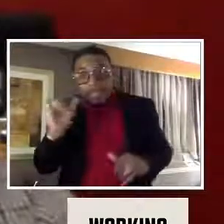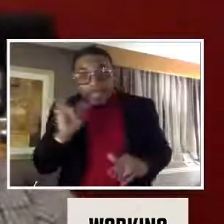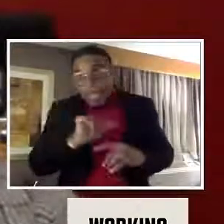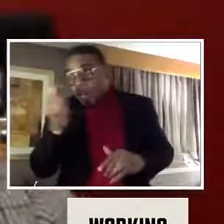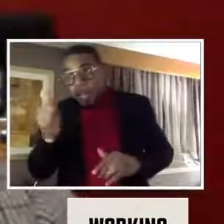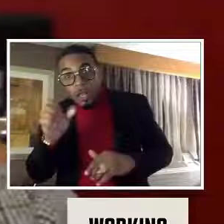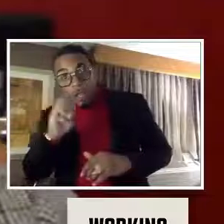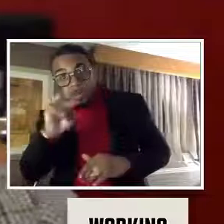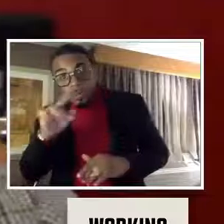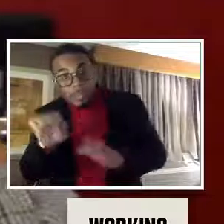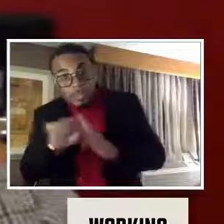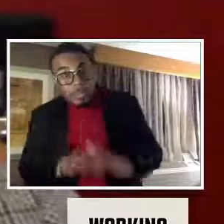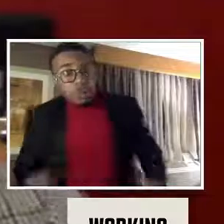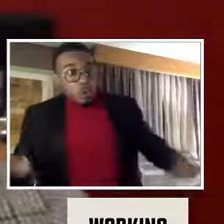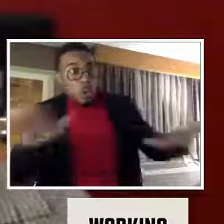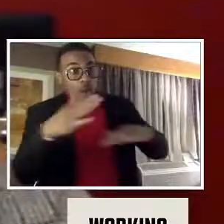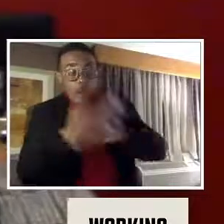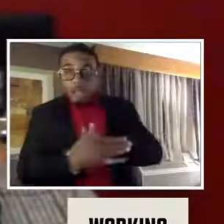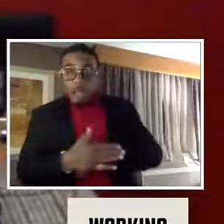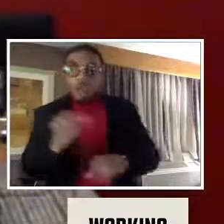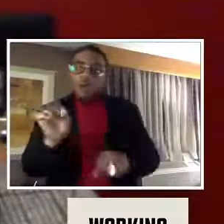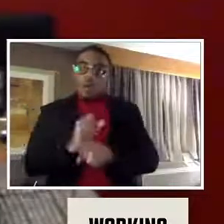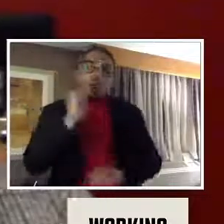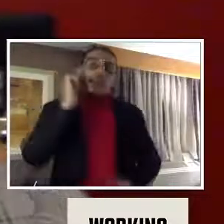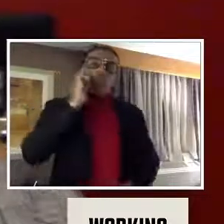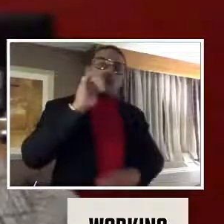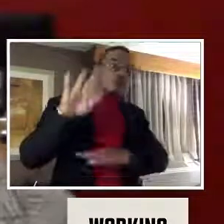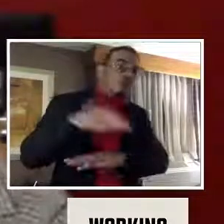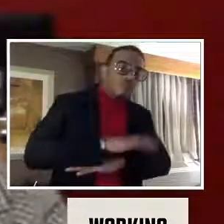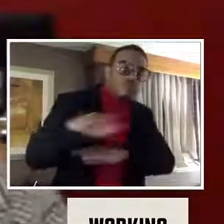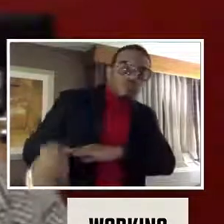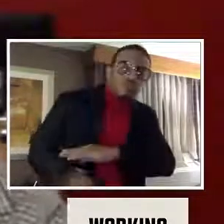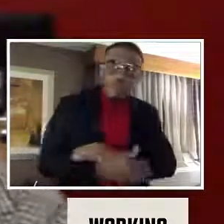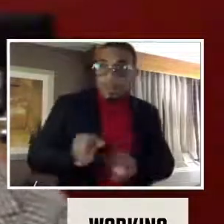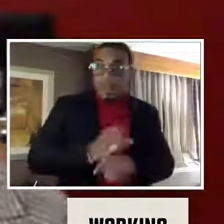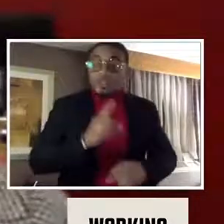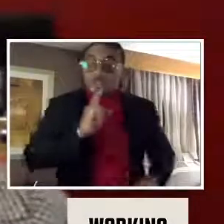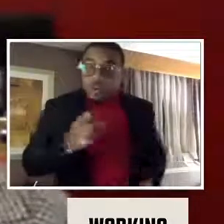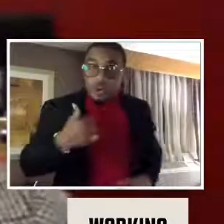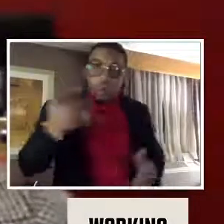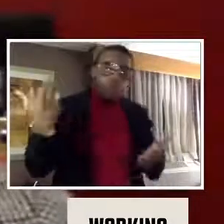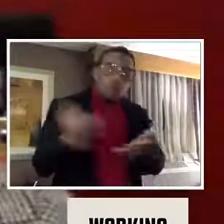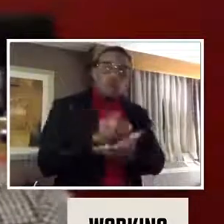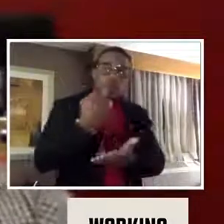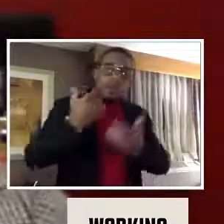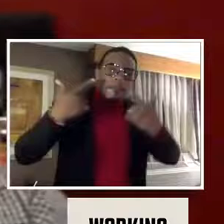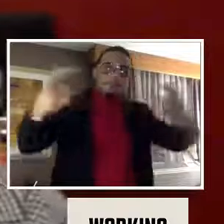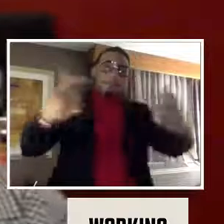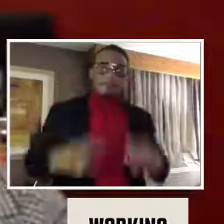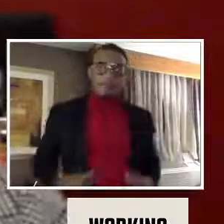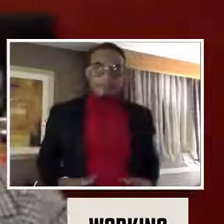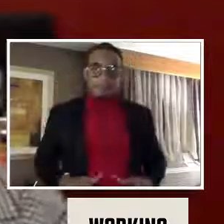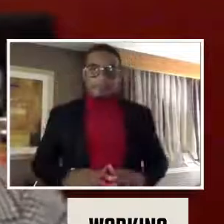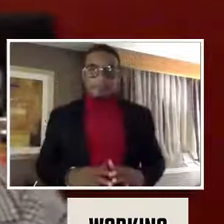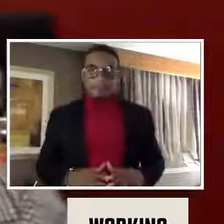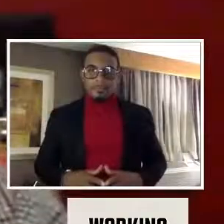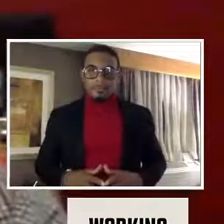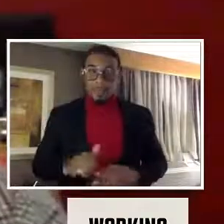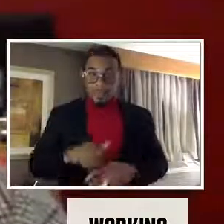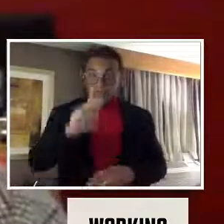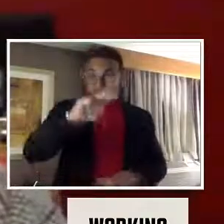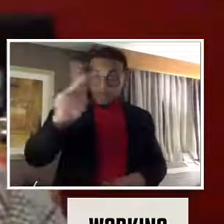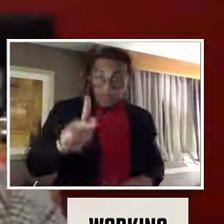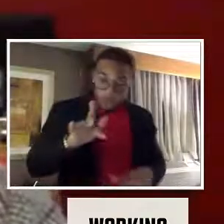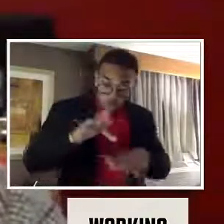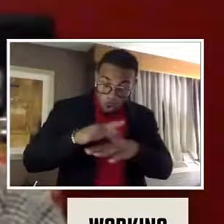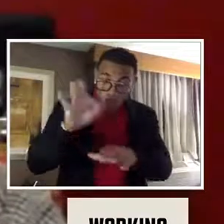other swing states across this country, are working day and night to make sure that we win and win big. In Philadelphia,